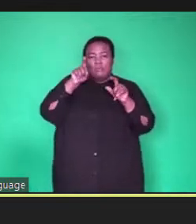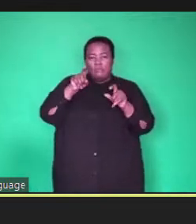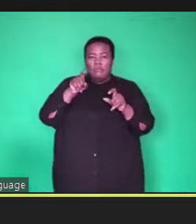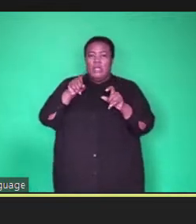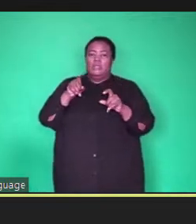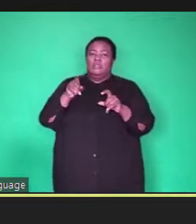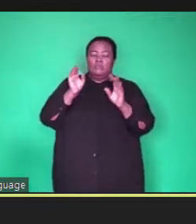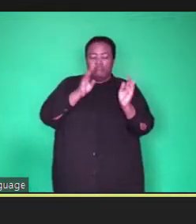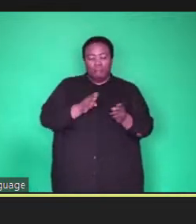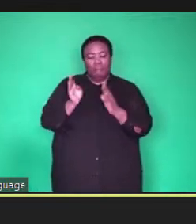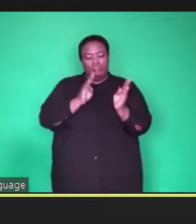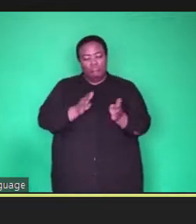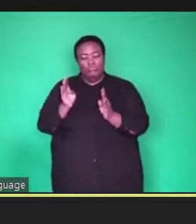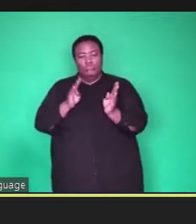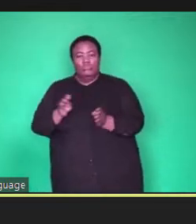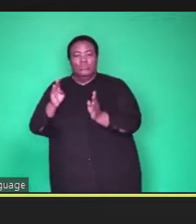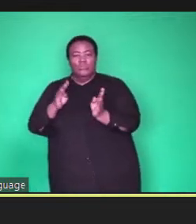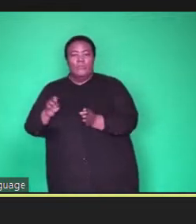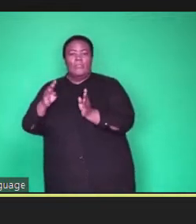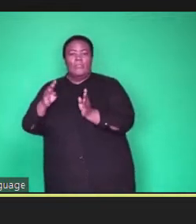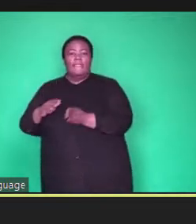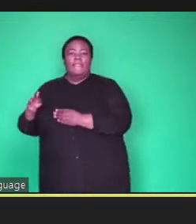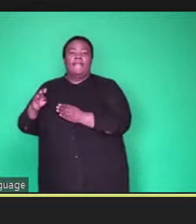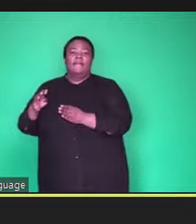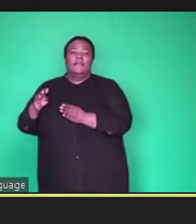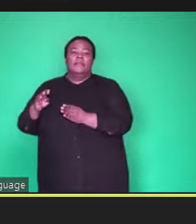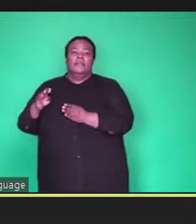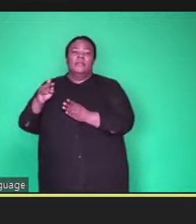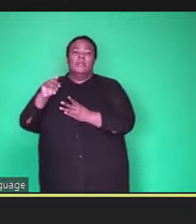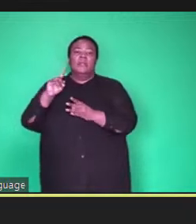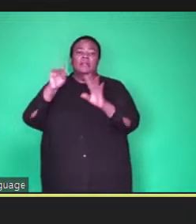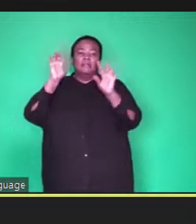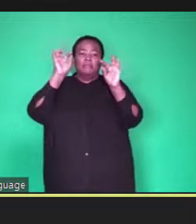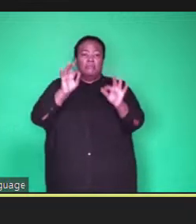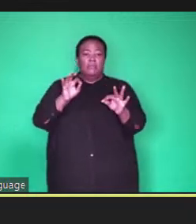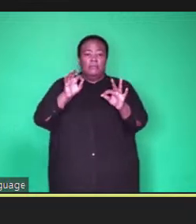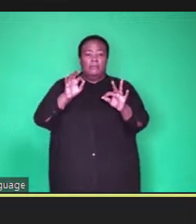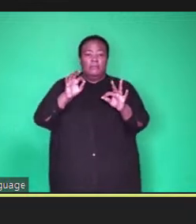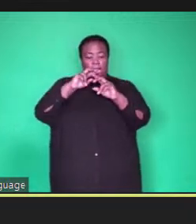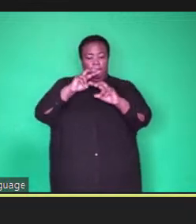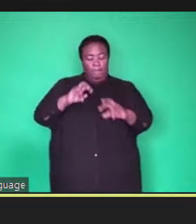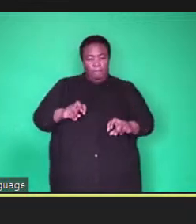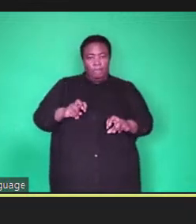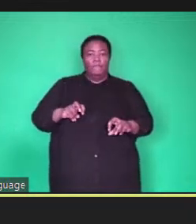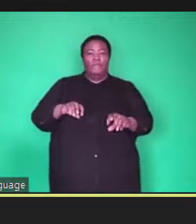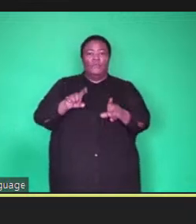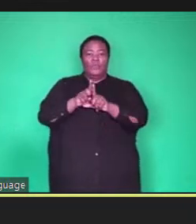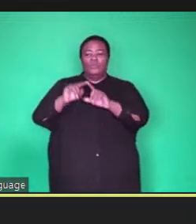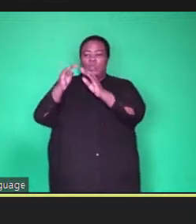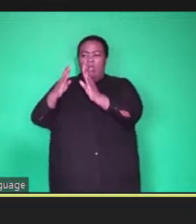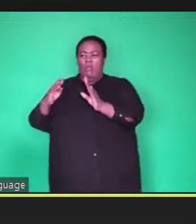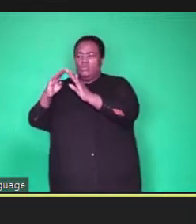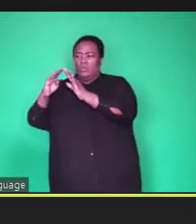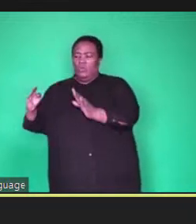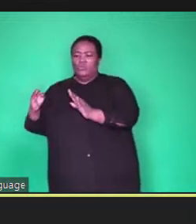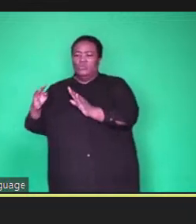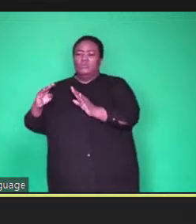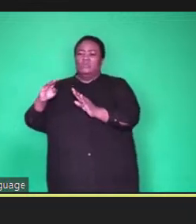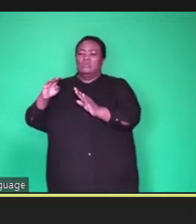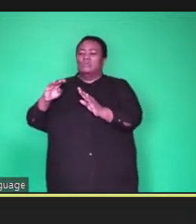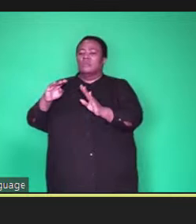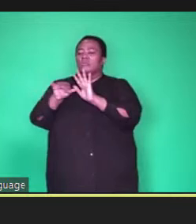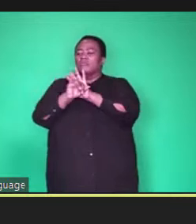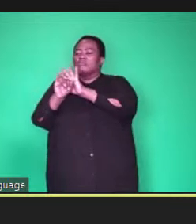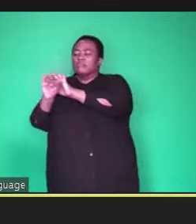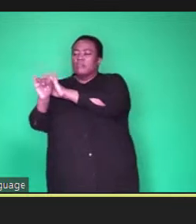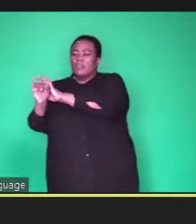on the de jure household size minus the de facto household size to get us this margin of what